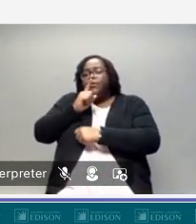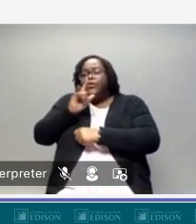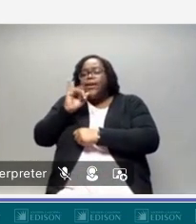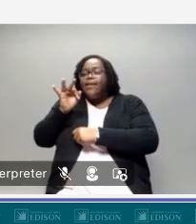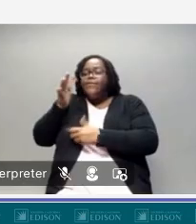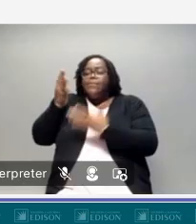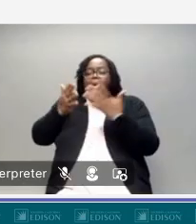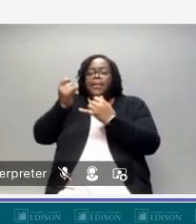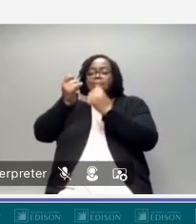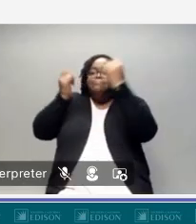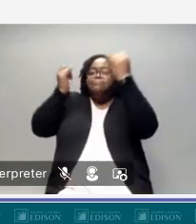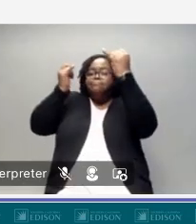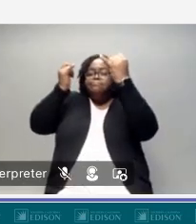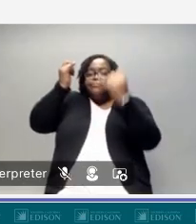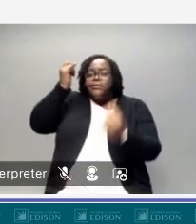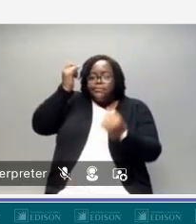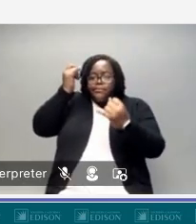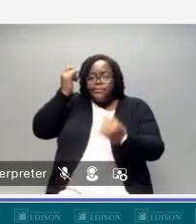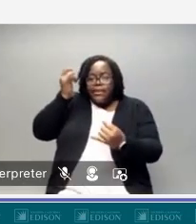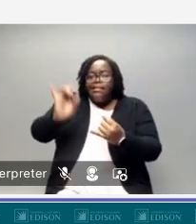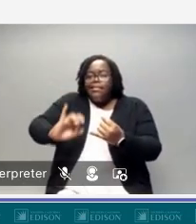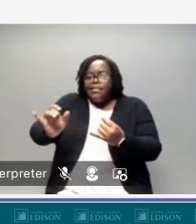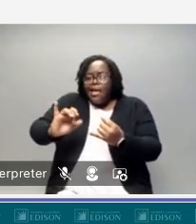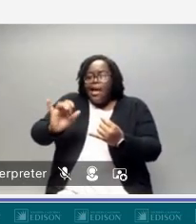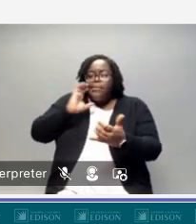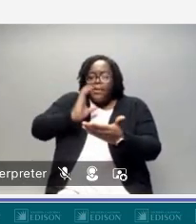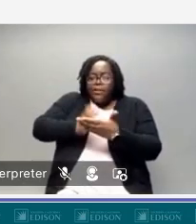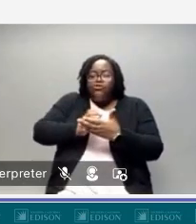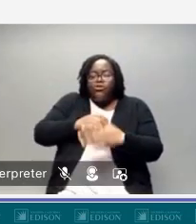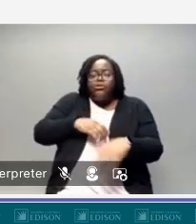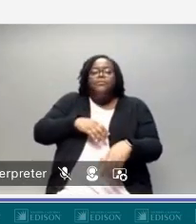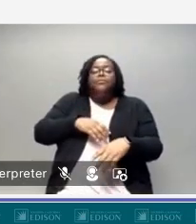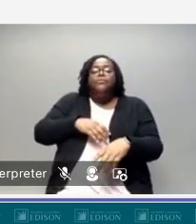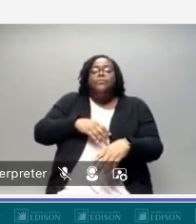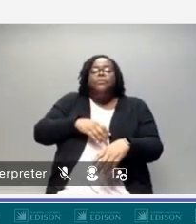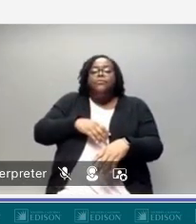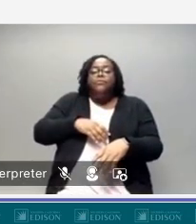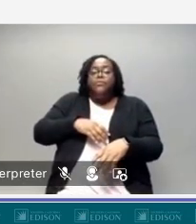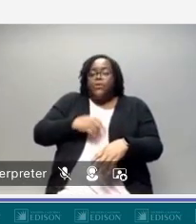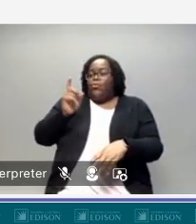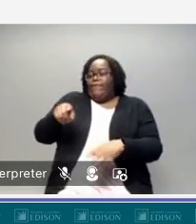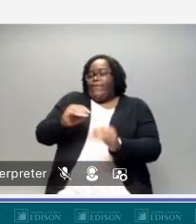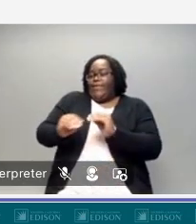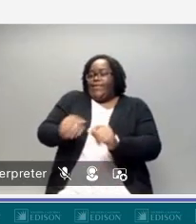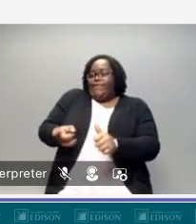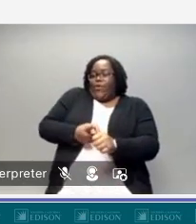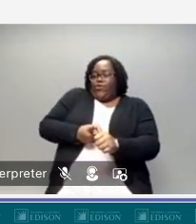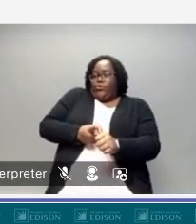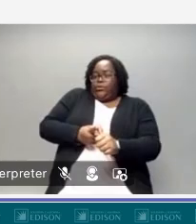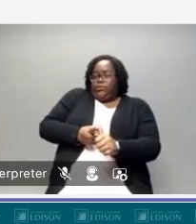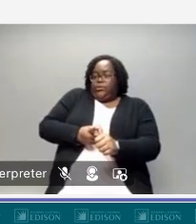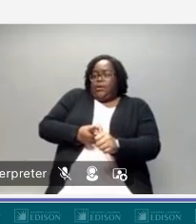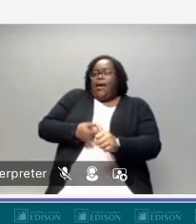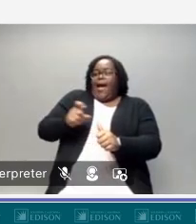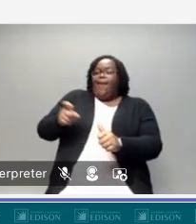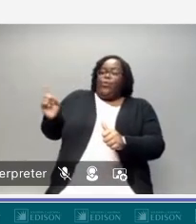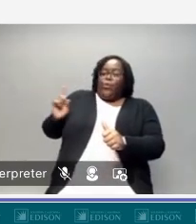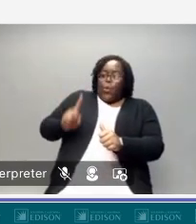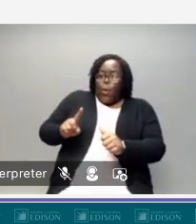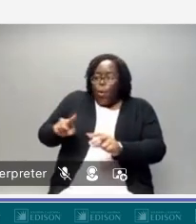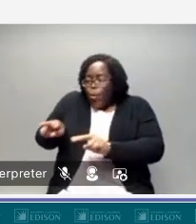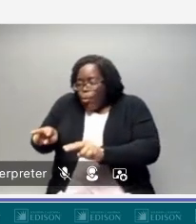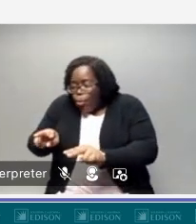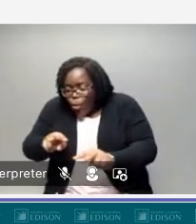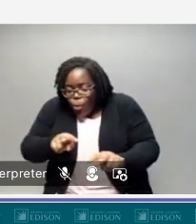wire down like that one in our safety message, we need to fix it, and we need to see it. So we need to see all the